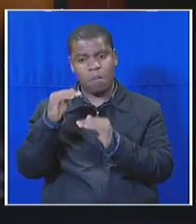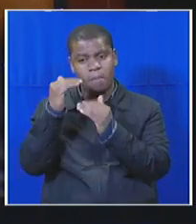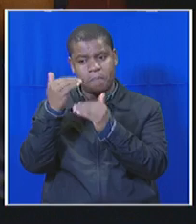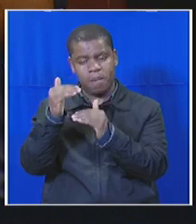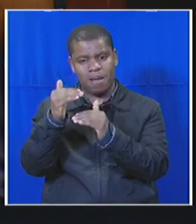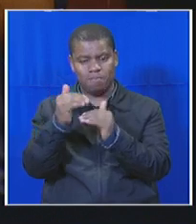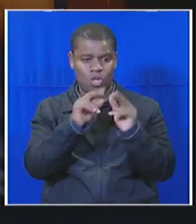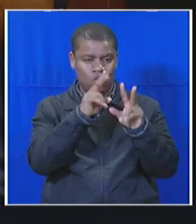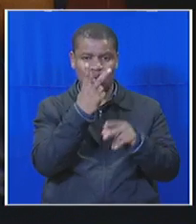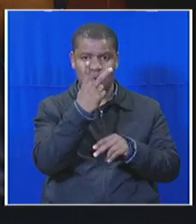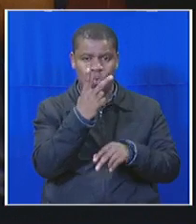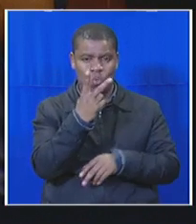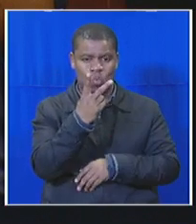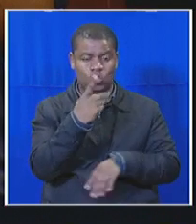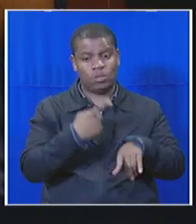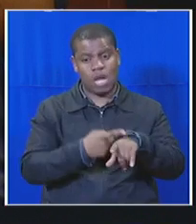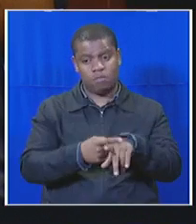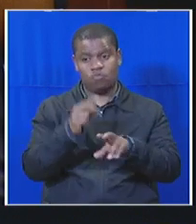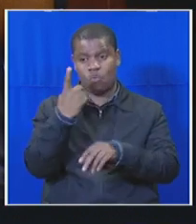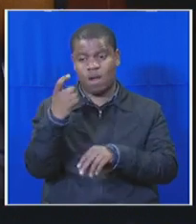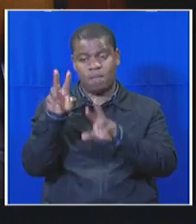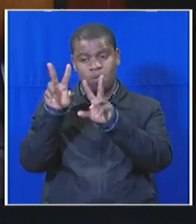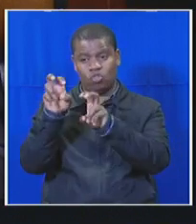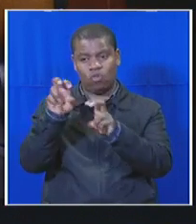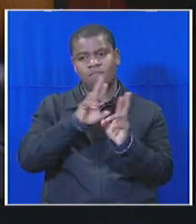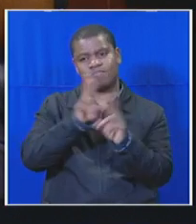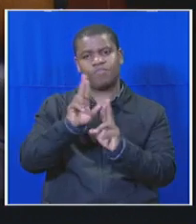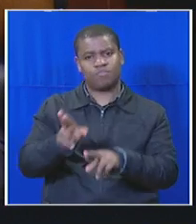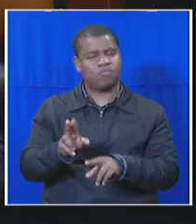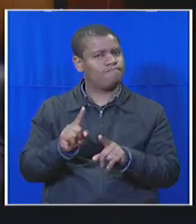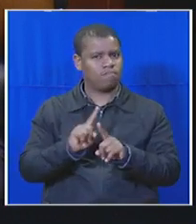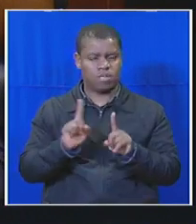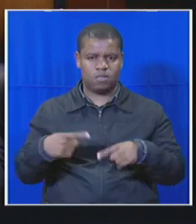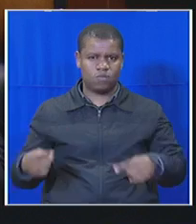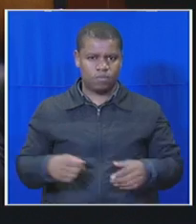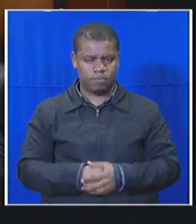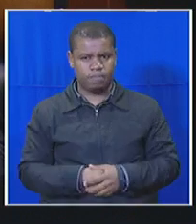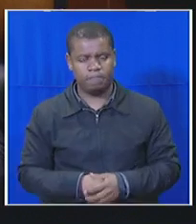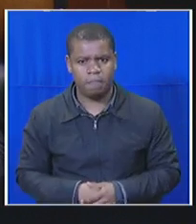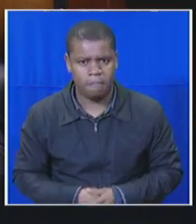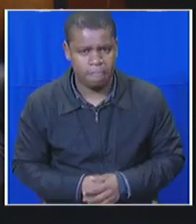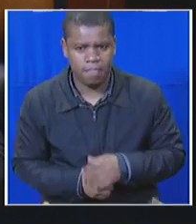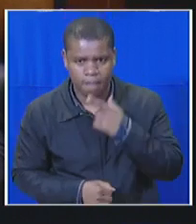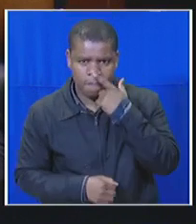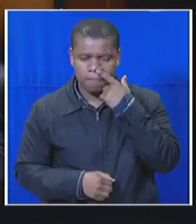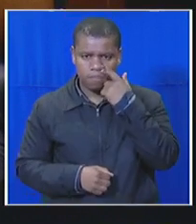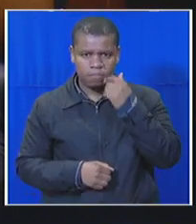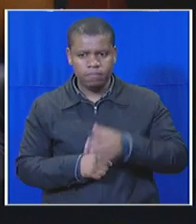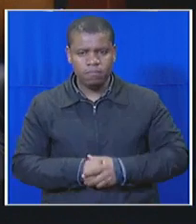same matter themselves on 2 occasions, because it would create the problems the